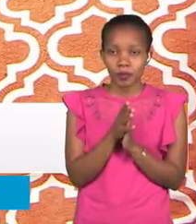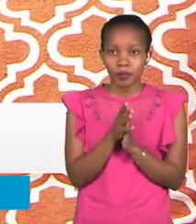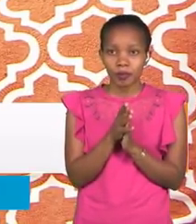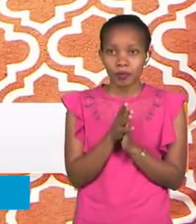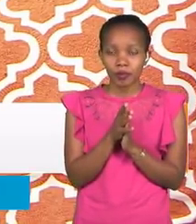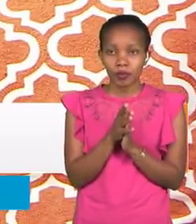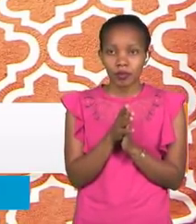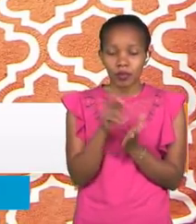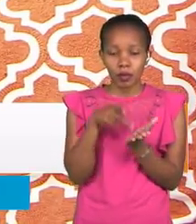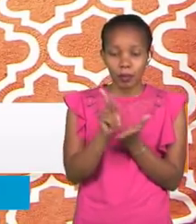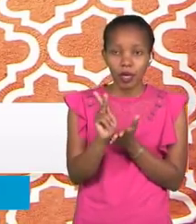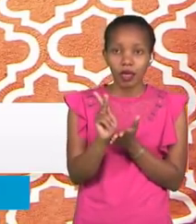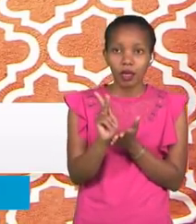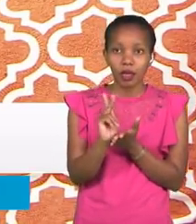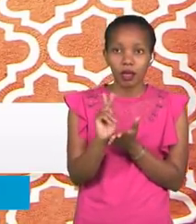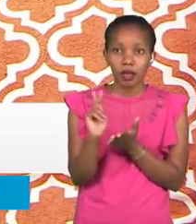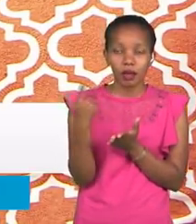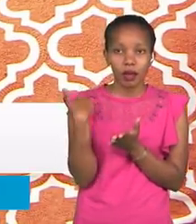our paybill number